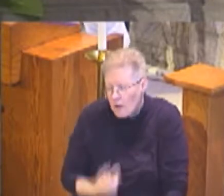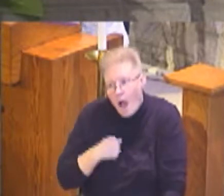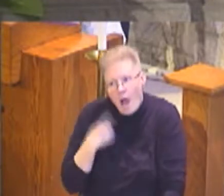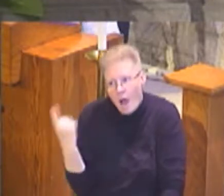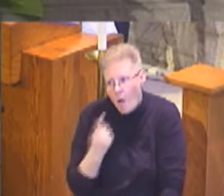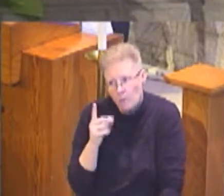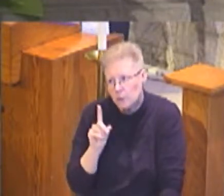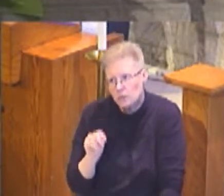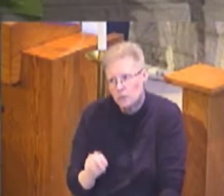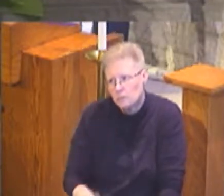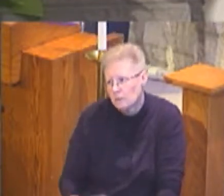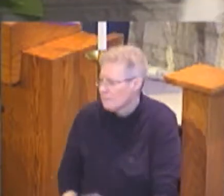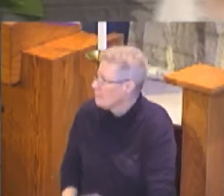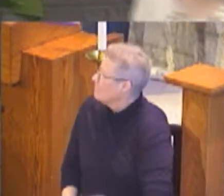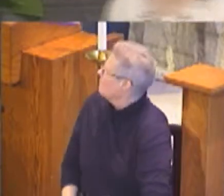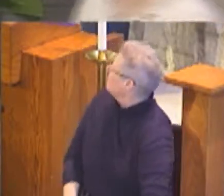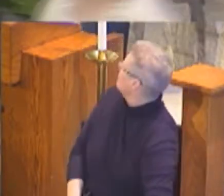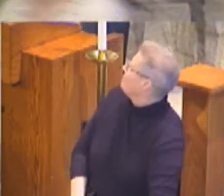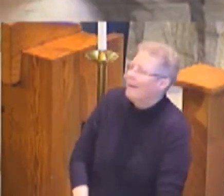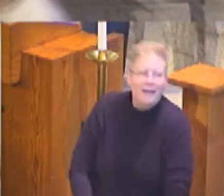that.